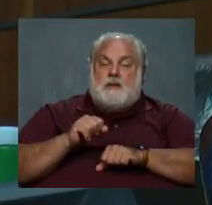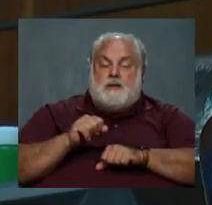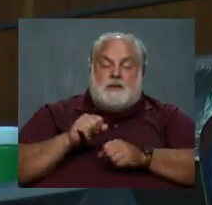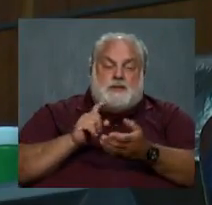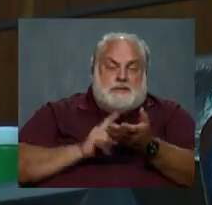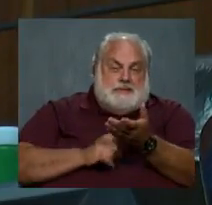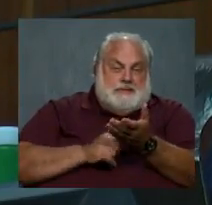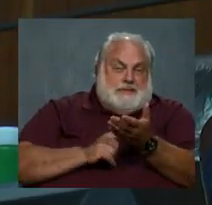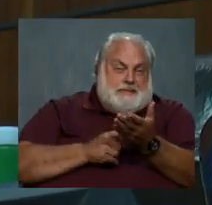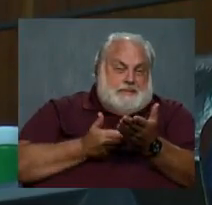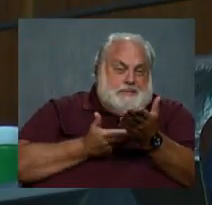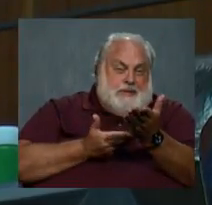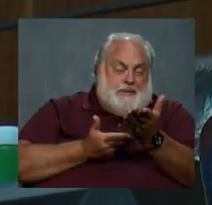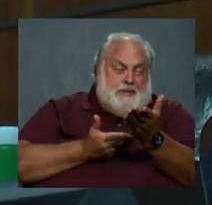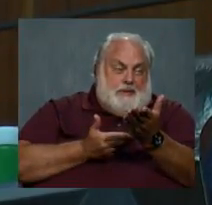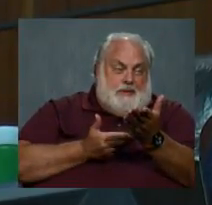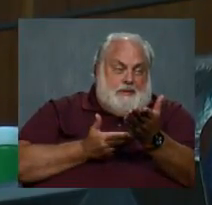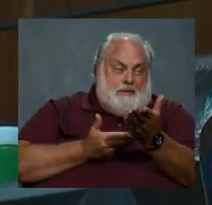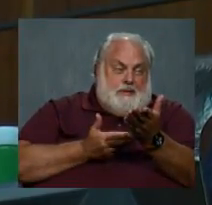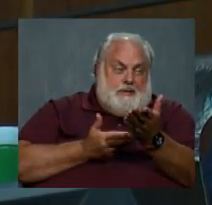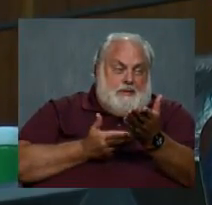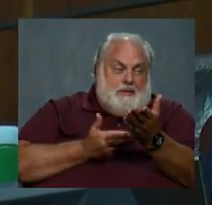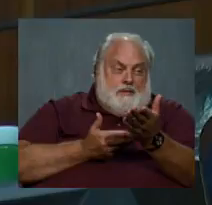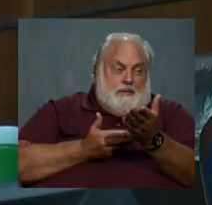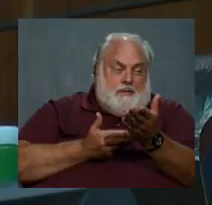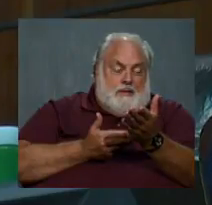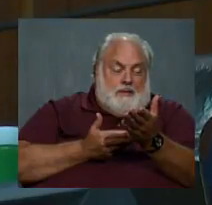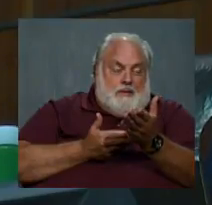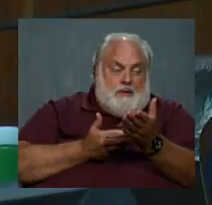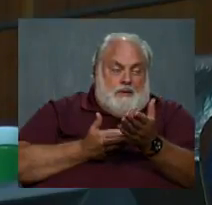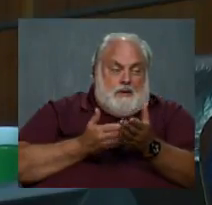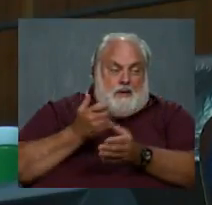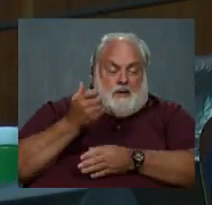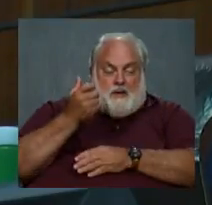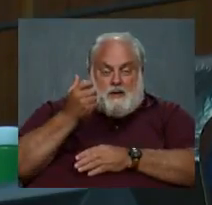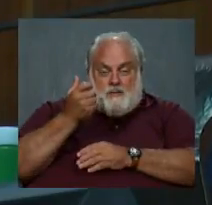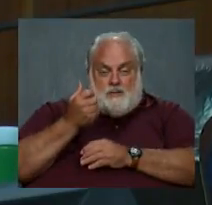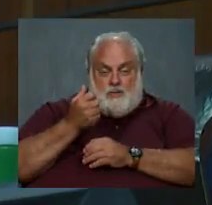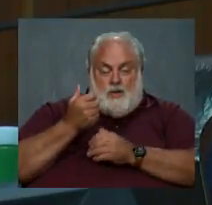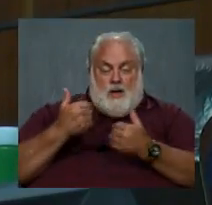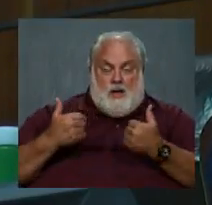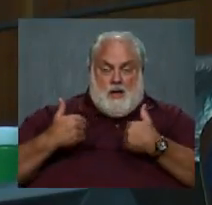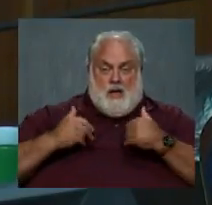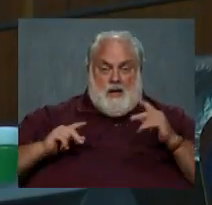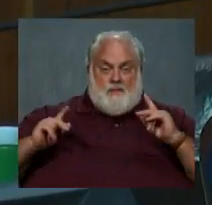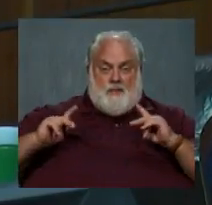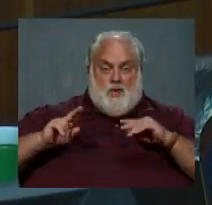pretty mild summer, but taking a new tack on getting folks to comply